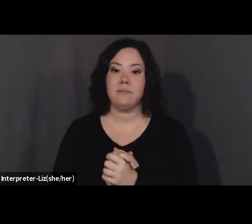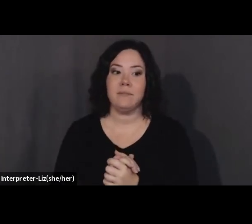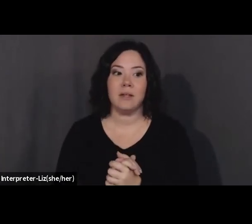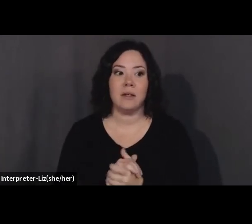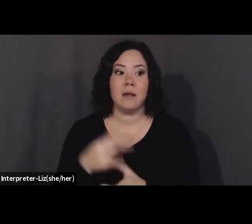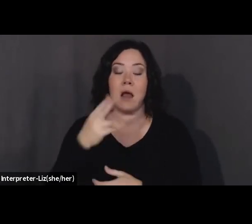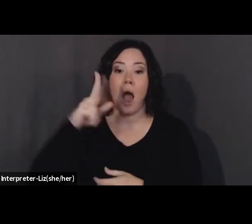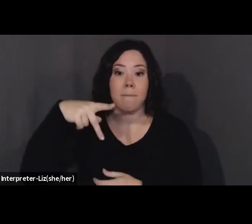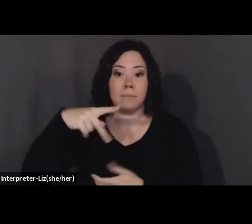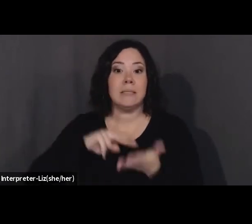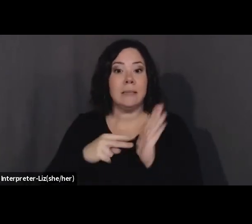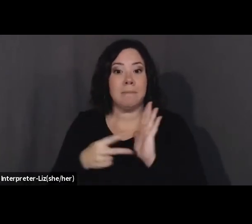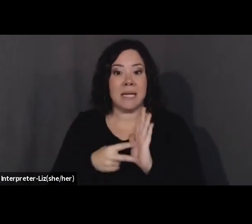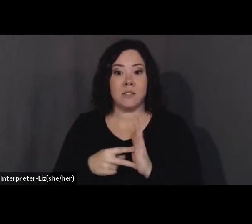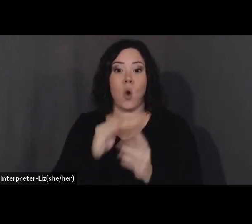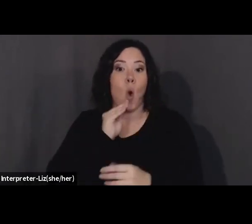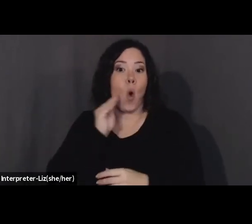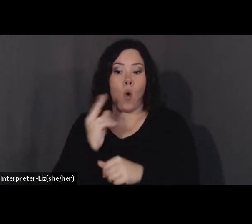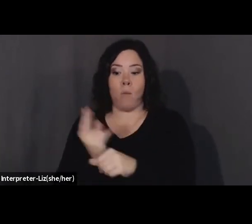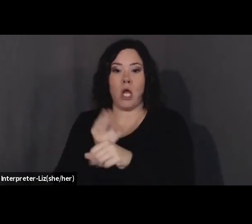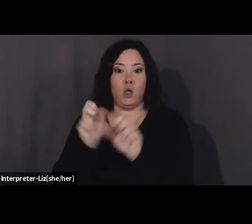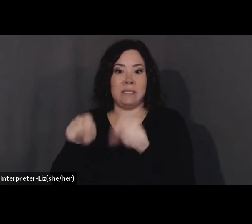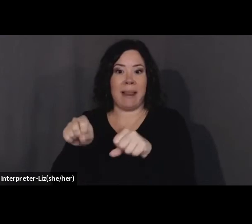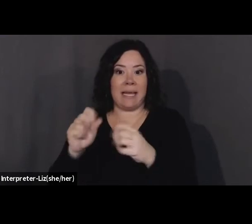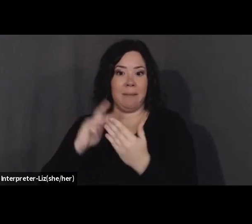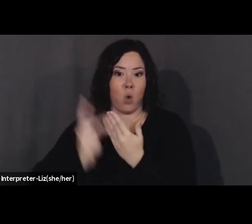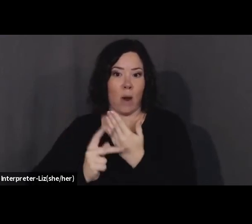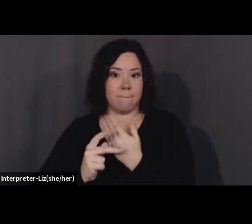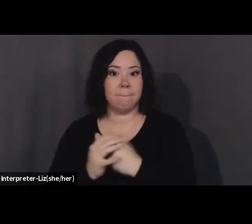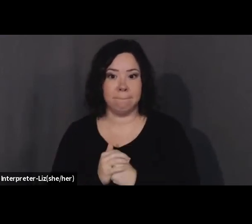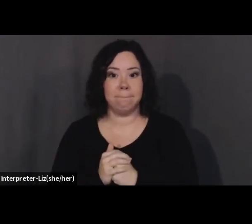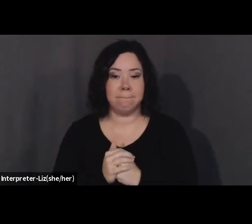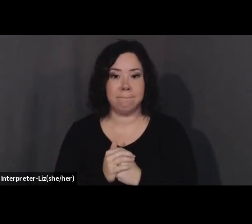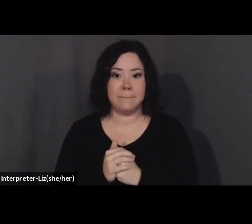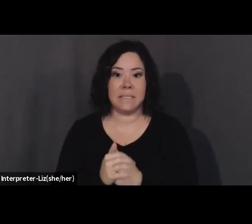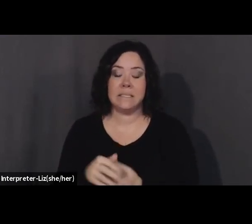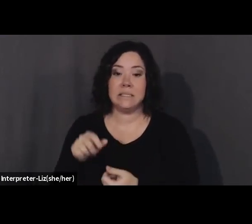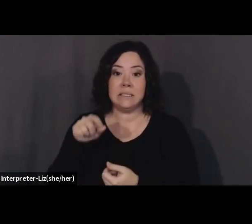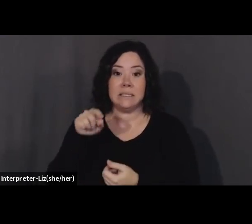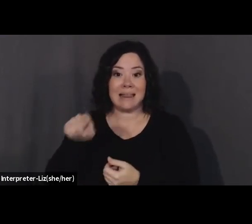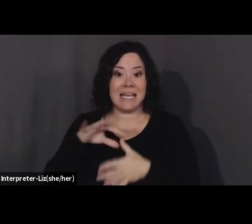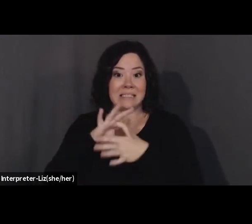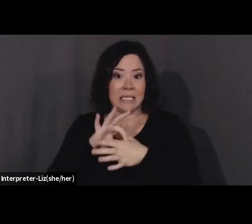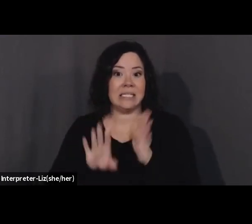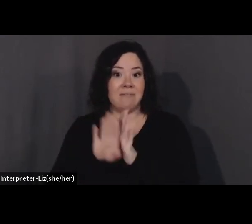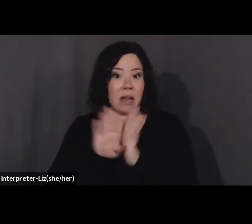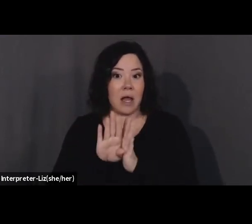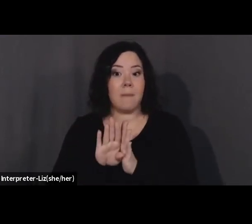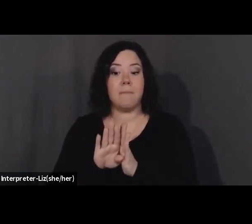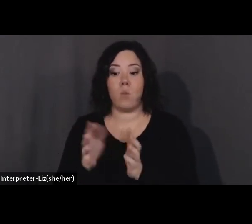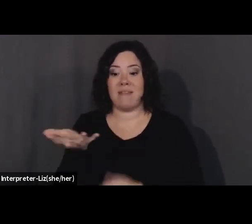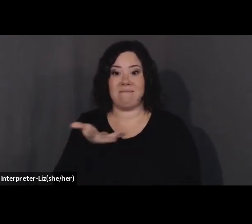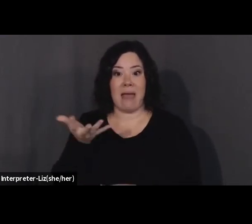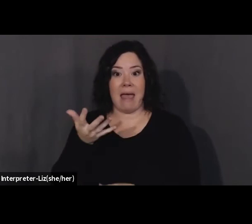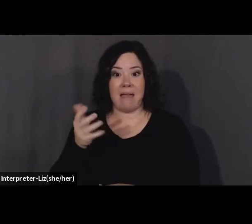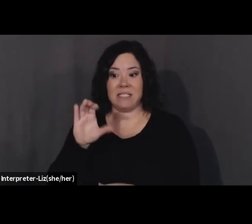stands for Home Usability Program. The program was content was developed with a team of 5 CIL specialists from